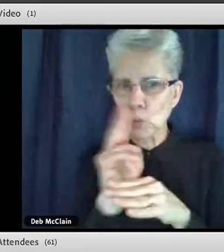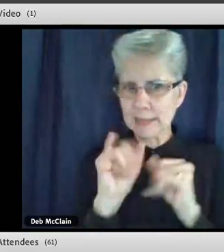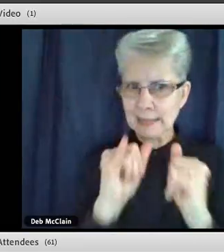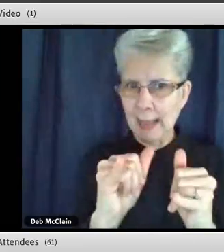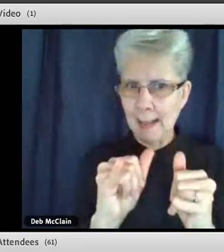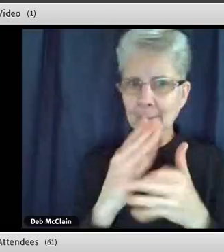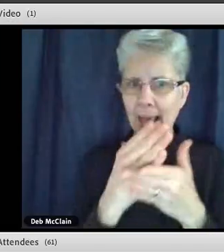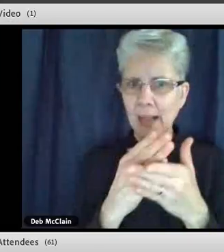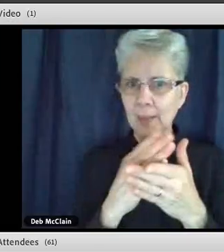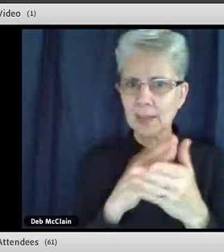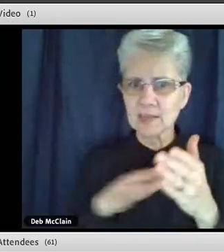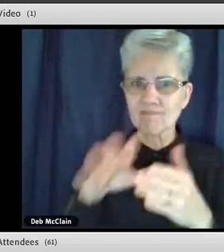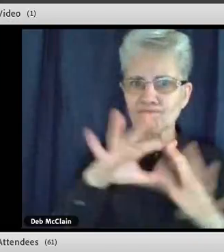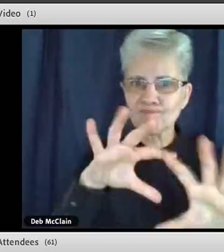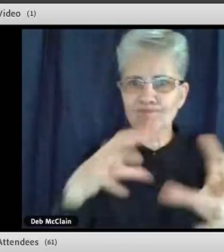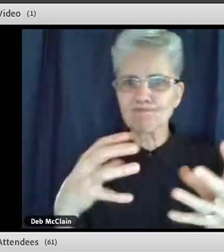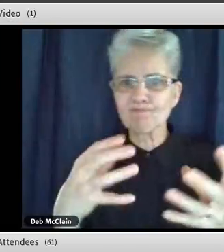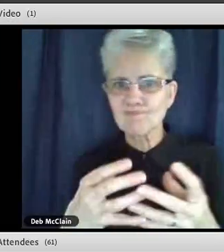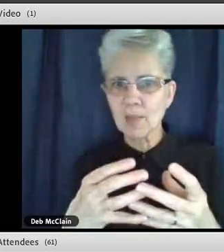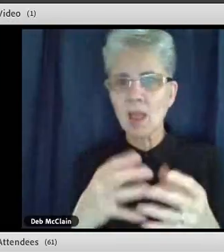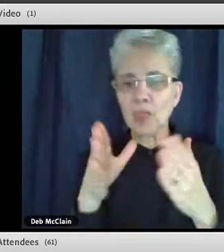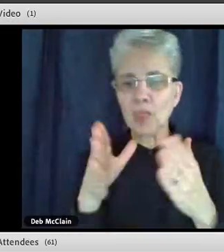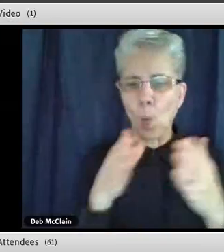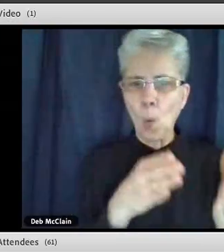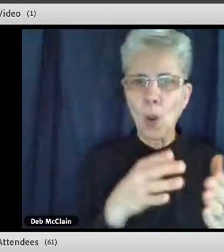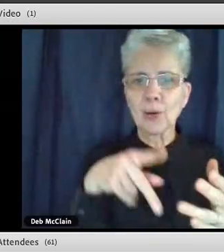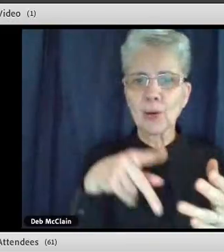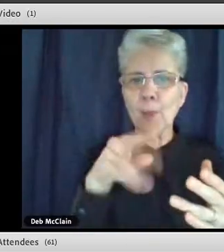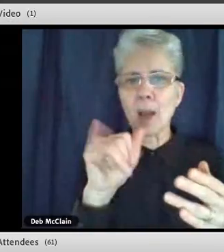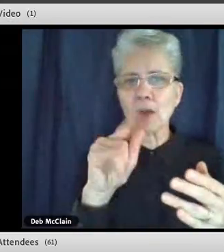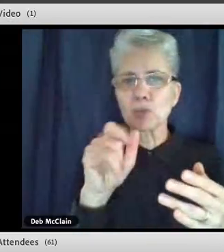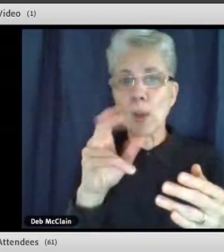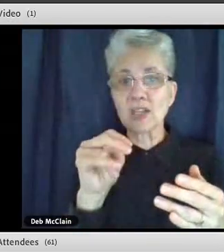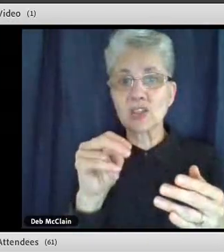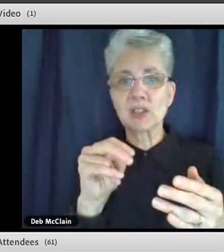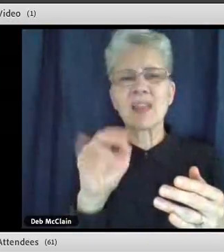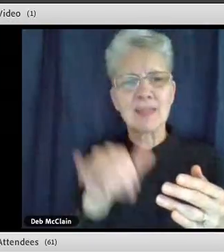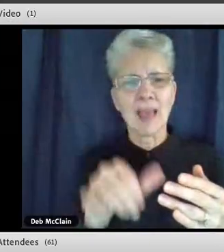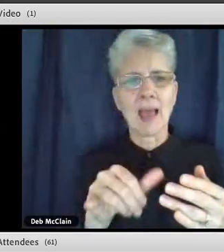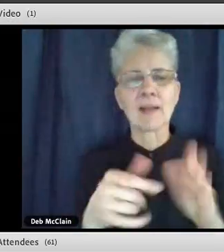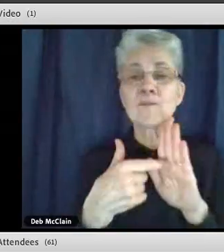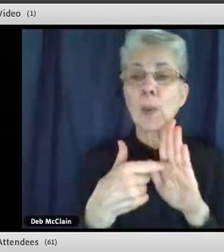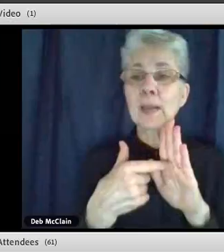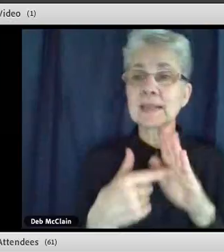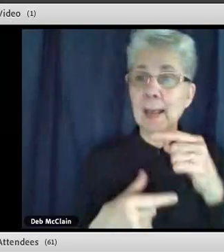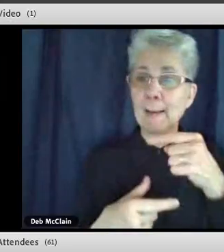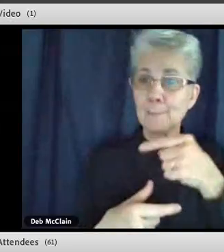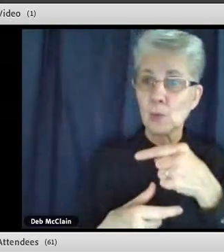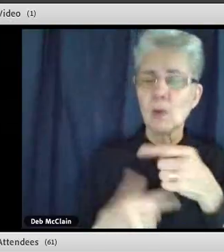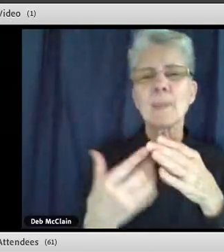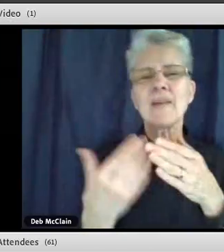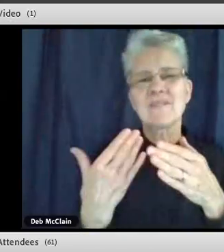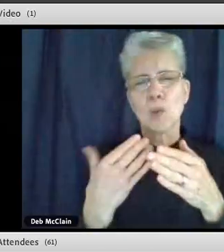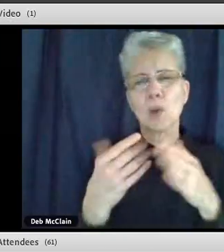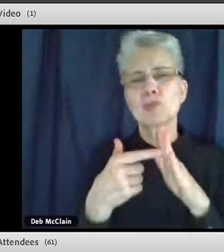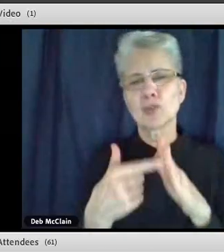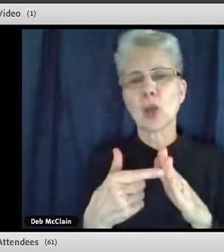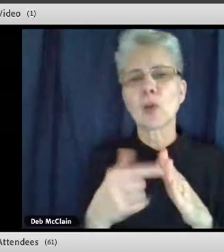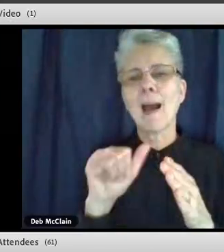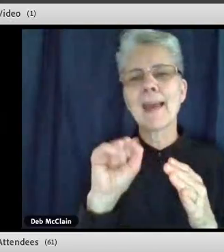their order, and their punctuation. So just as an example, here, well, actually, before I show you the example, here are the